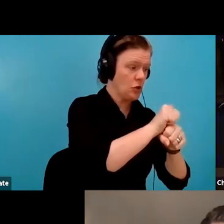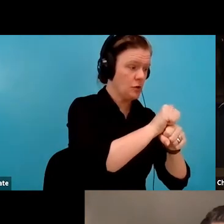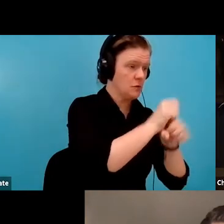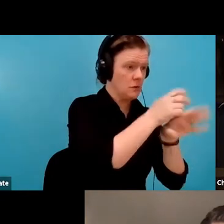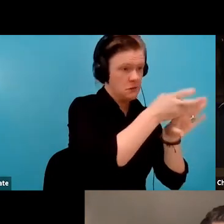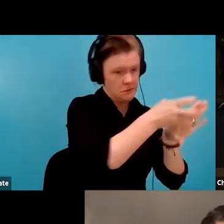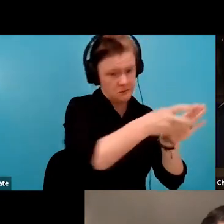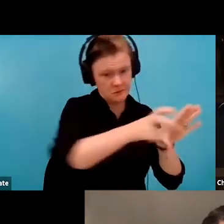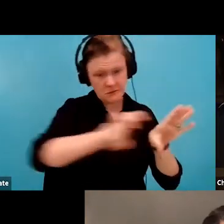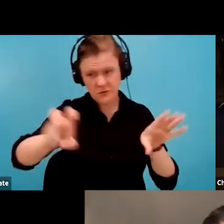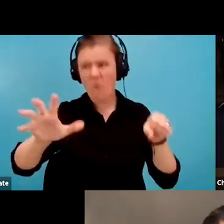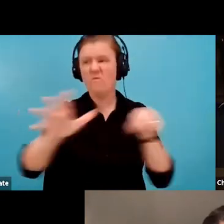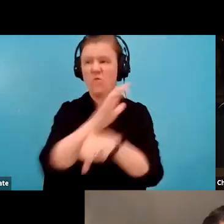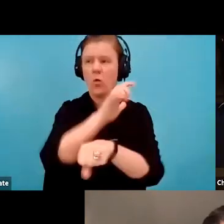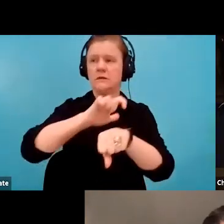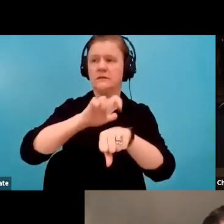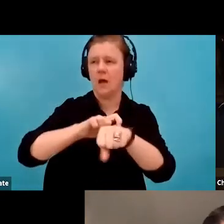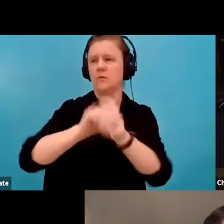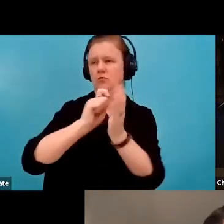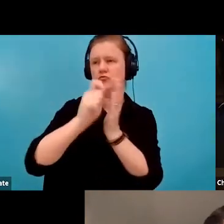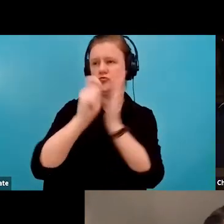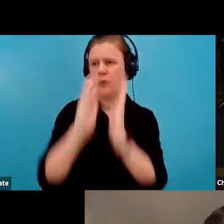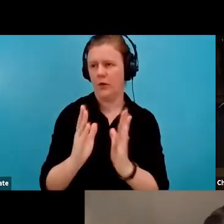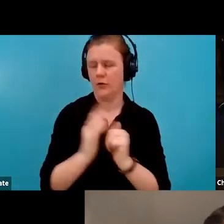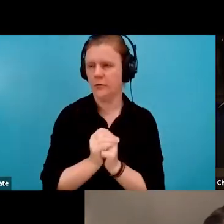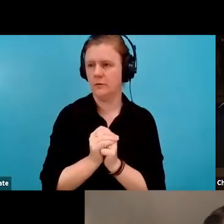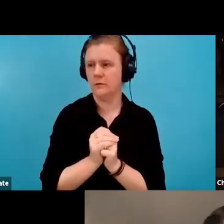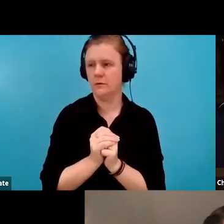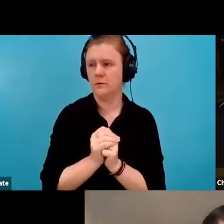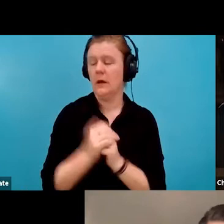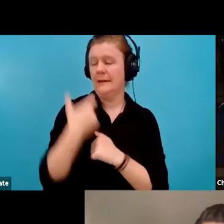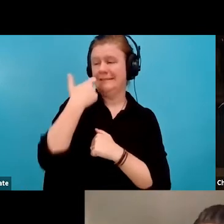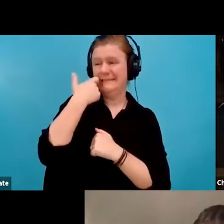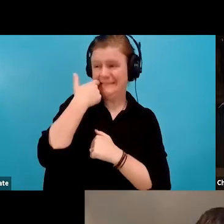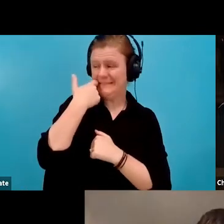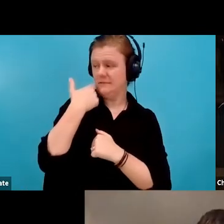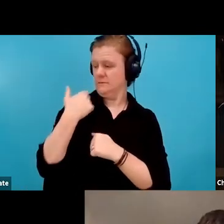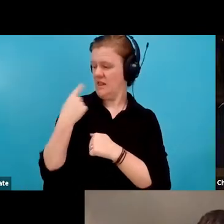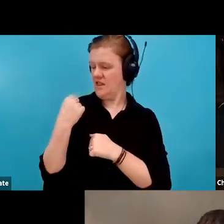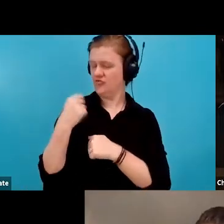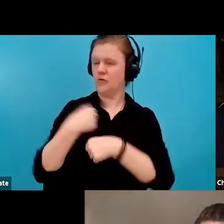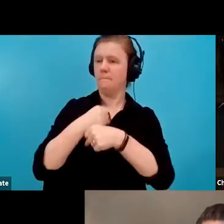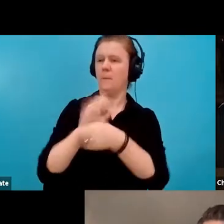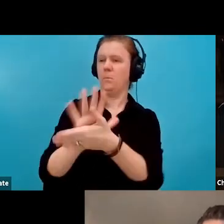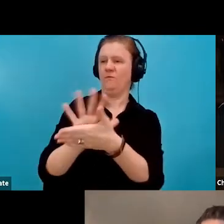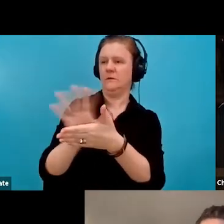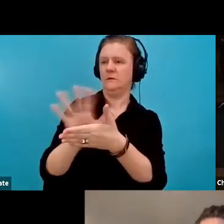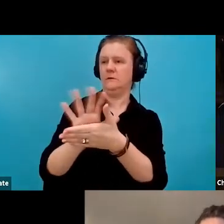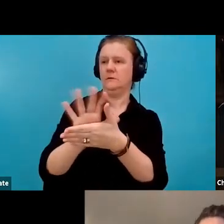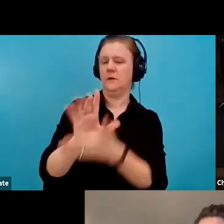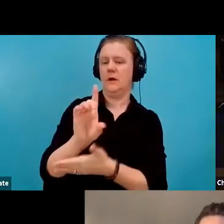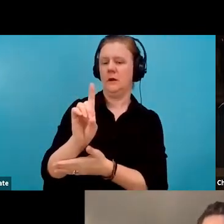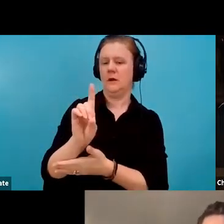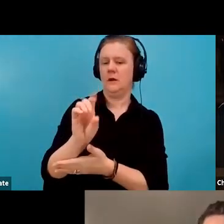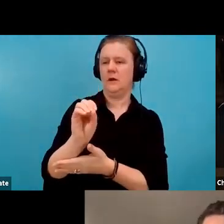storytelling. More recently, I've ended up being a documentary filmmaker. I've worked on a bunch of films. I've